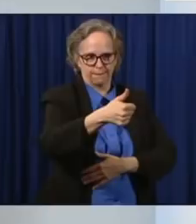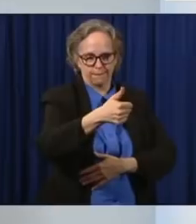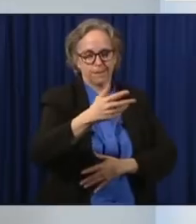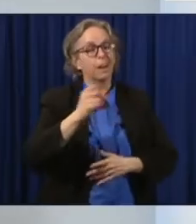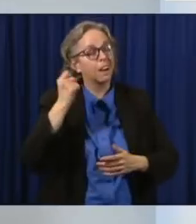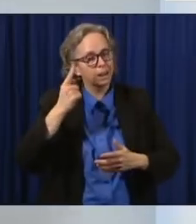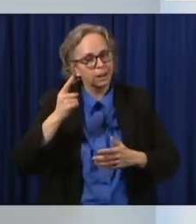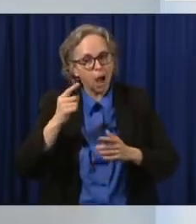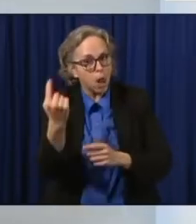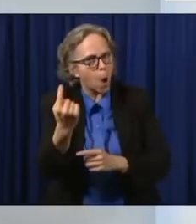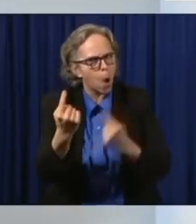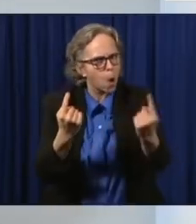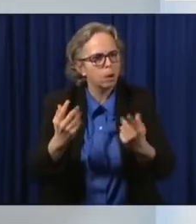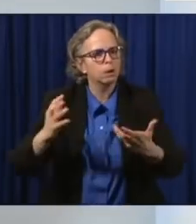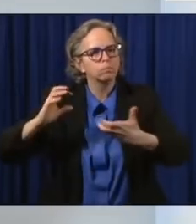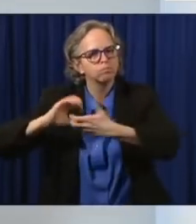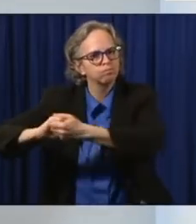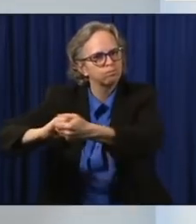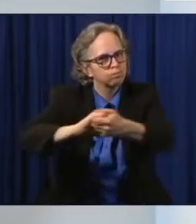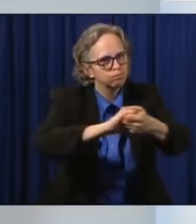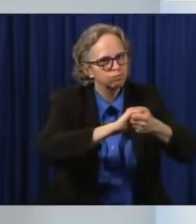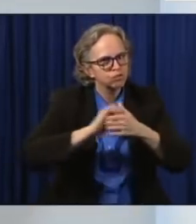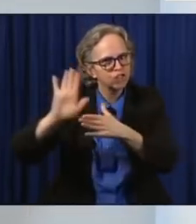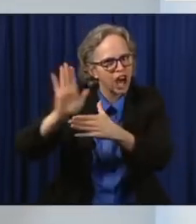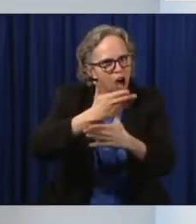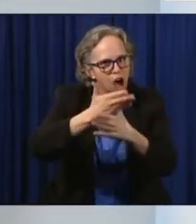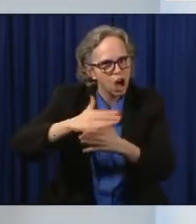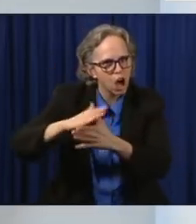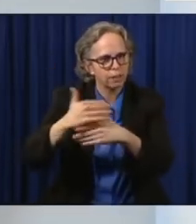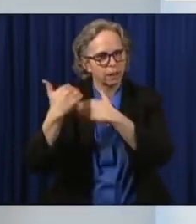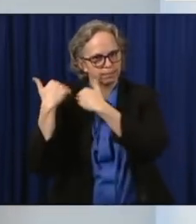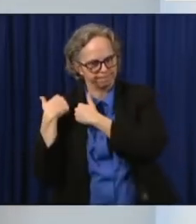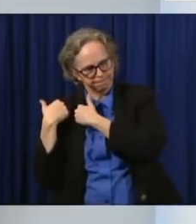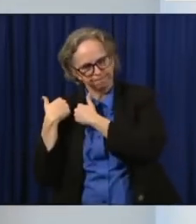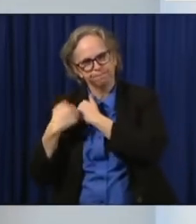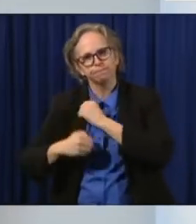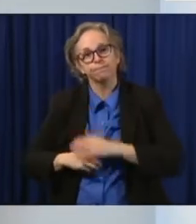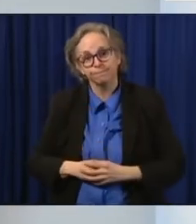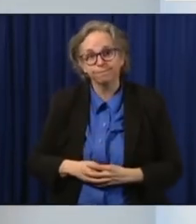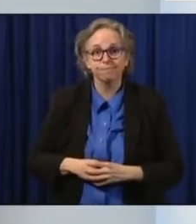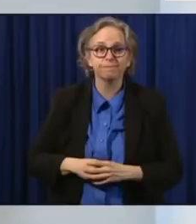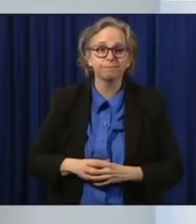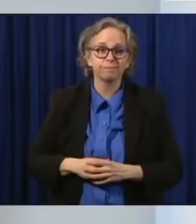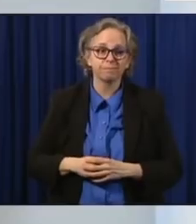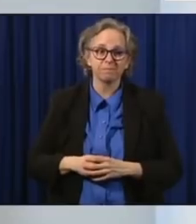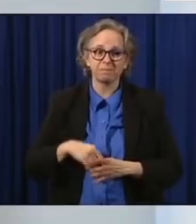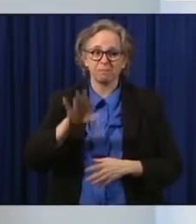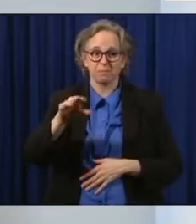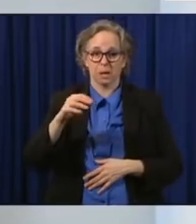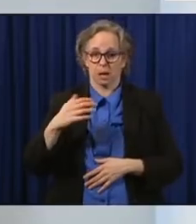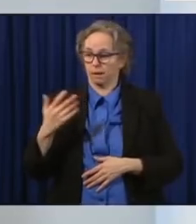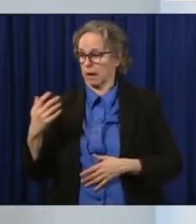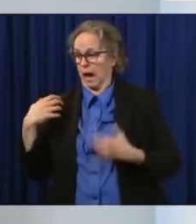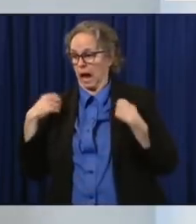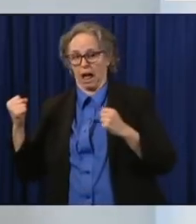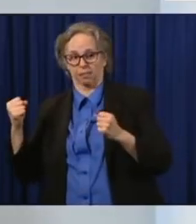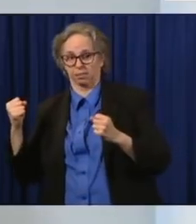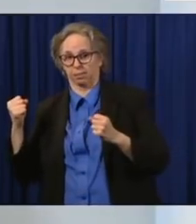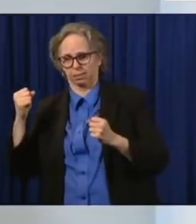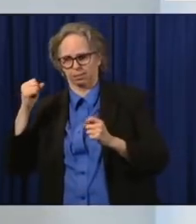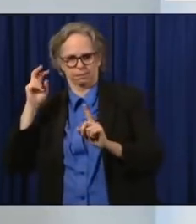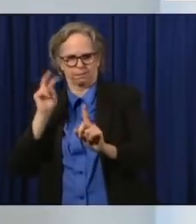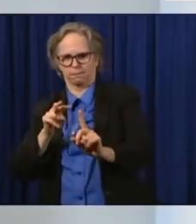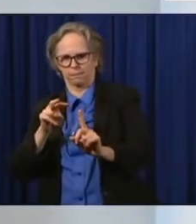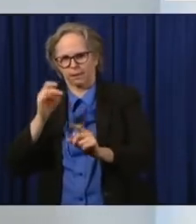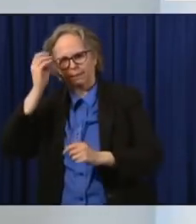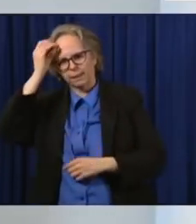point of view. We just are adding some health advisories to our lives because we know that we always hear we should eat healthy,